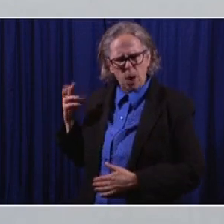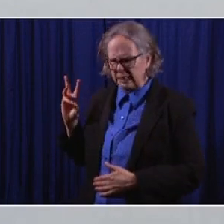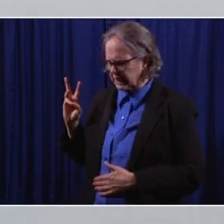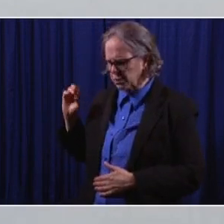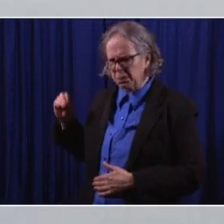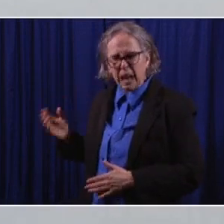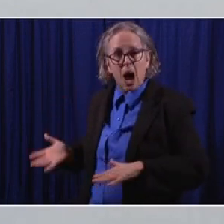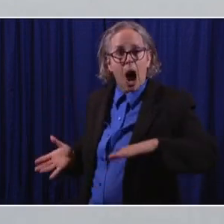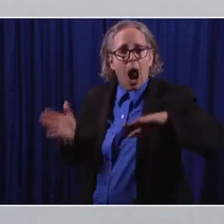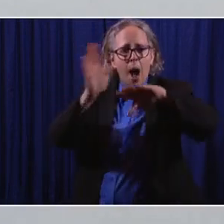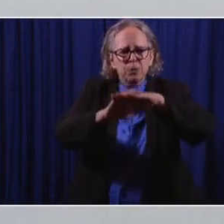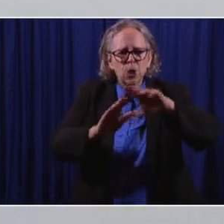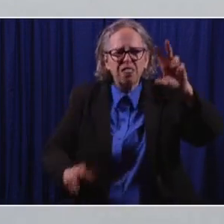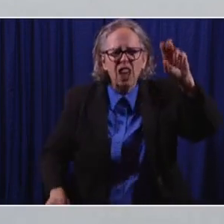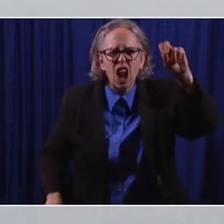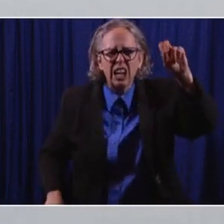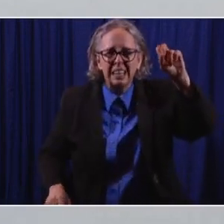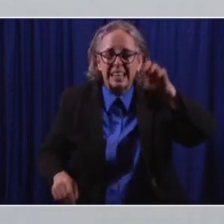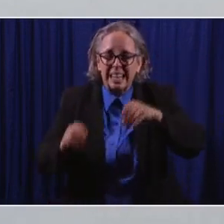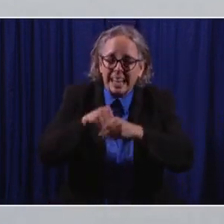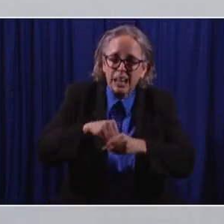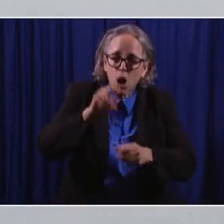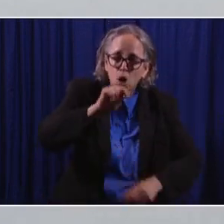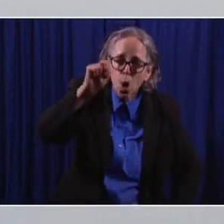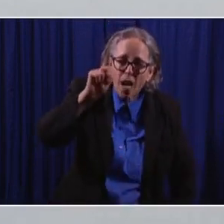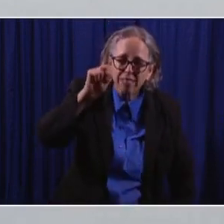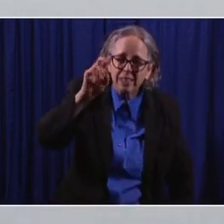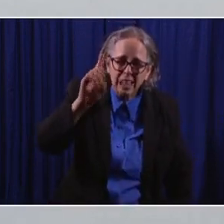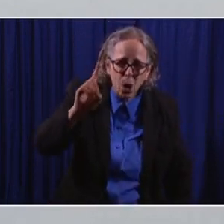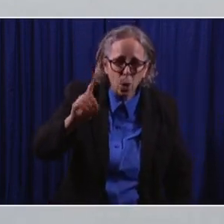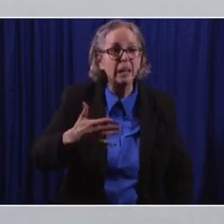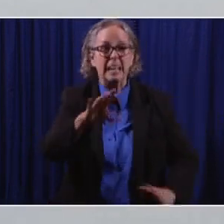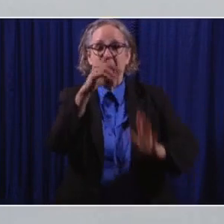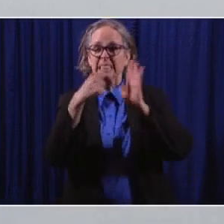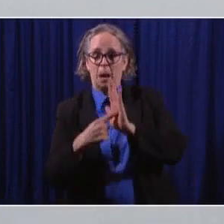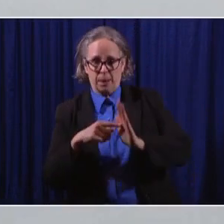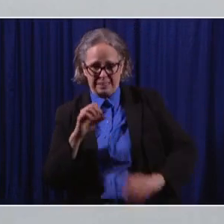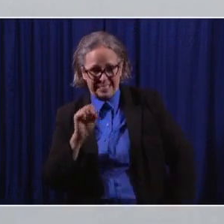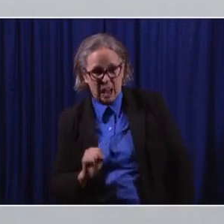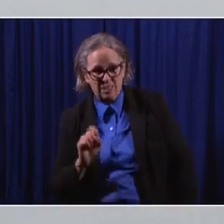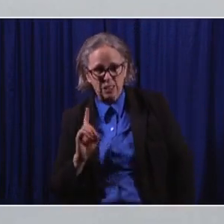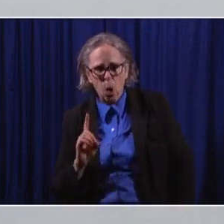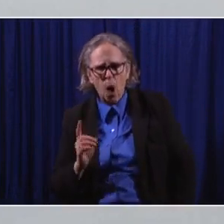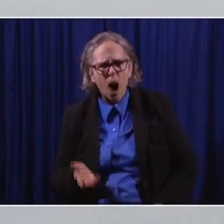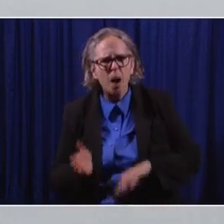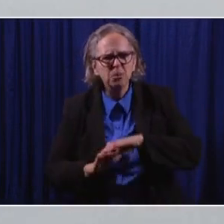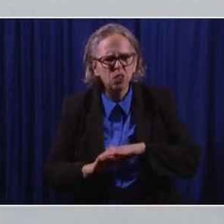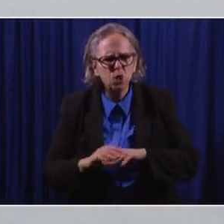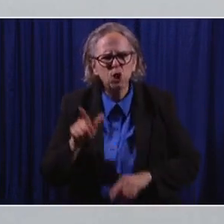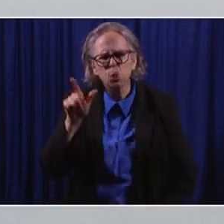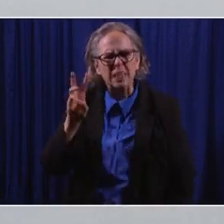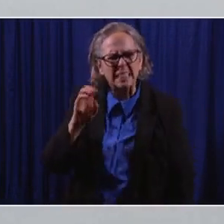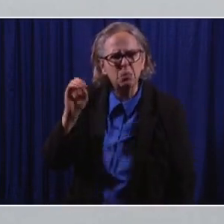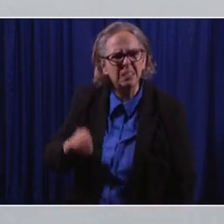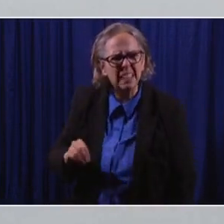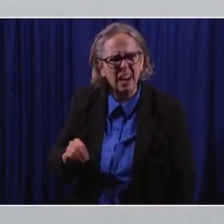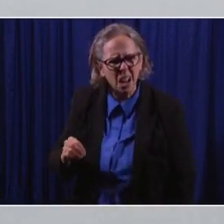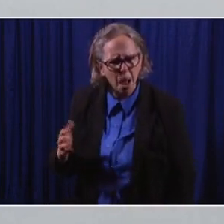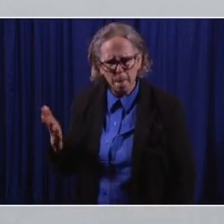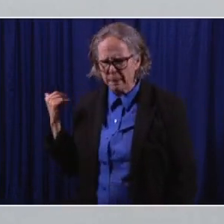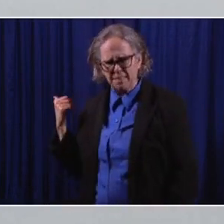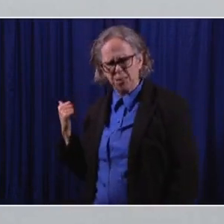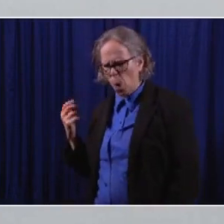to 26% in South Dakota, up from 17% in the previous week, according to analysis done by